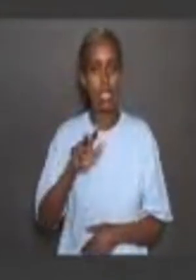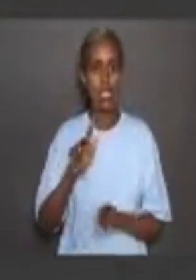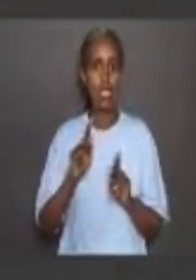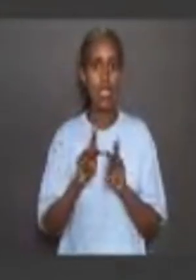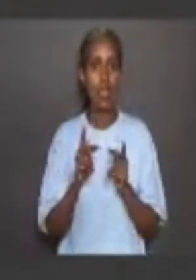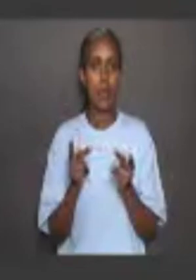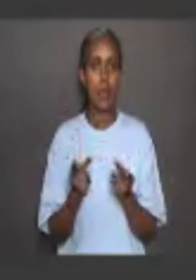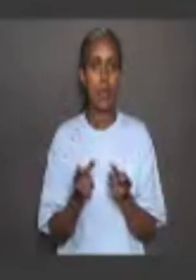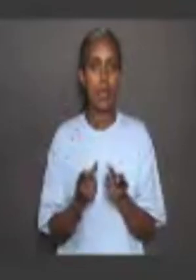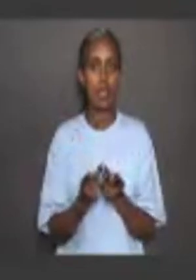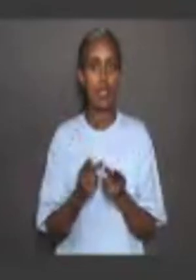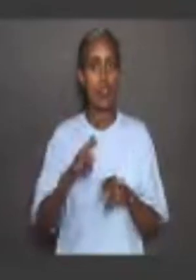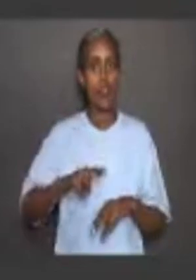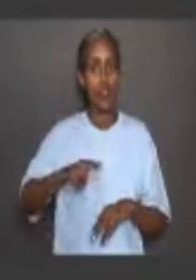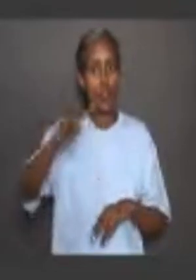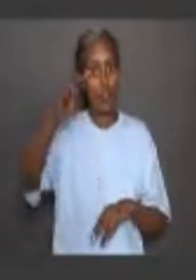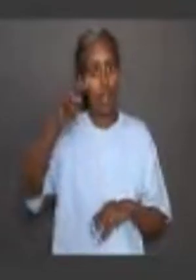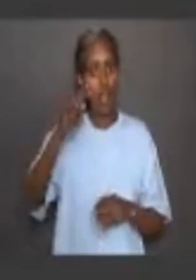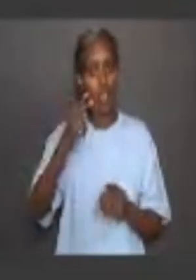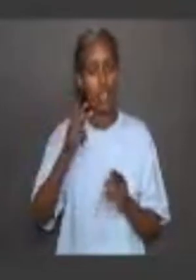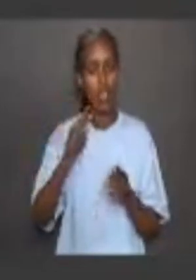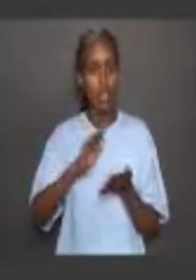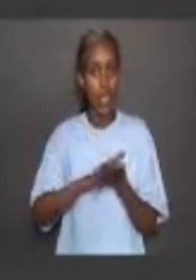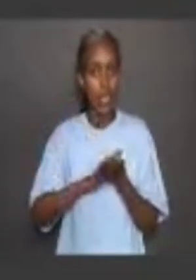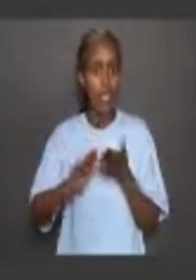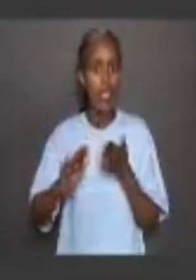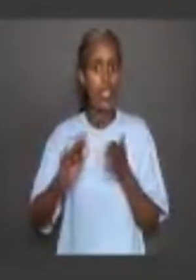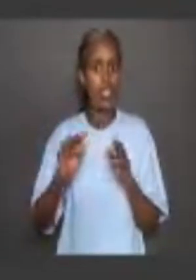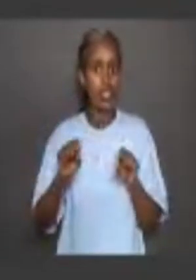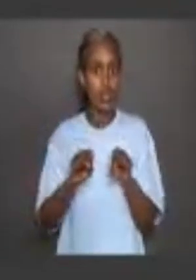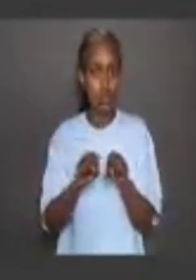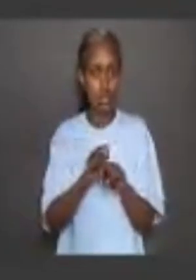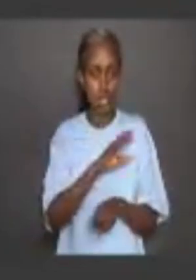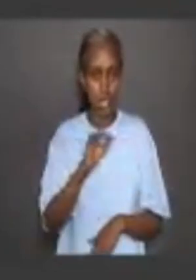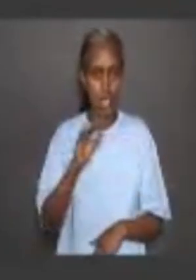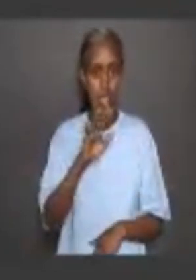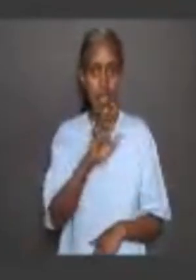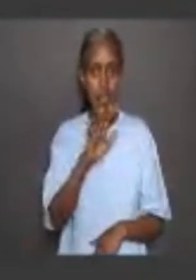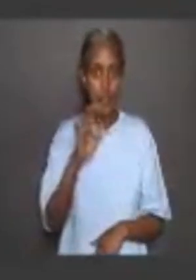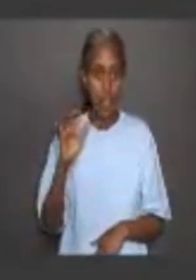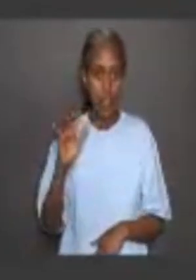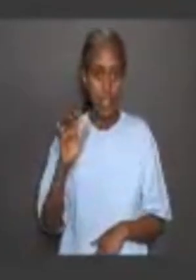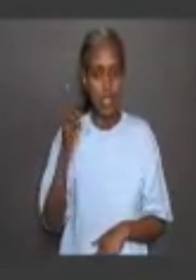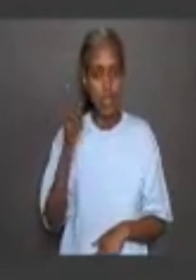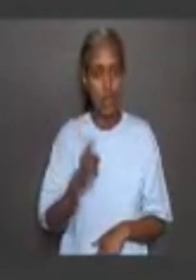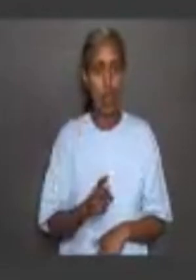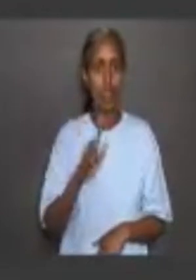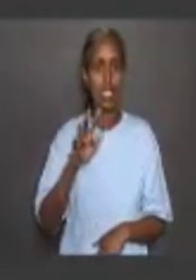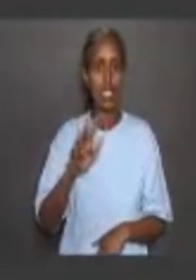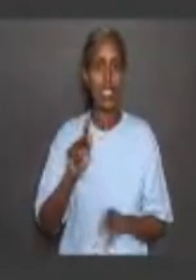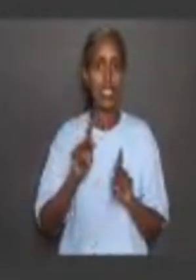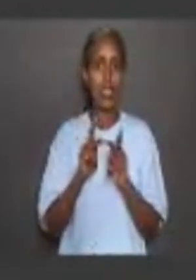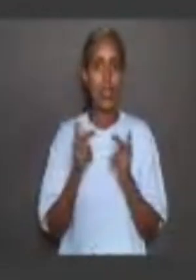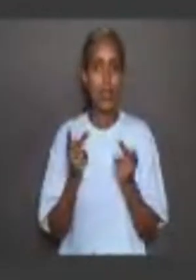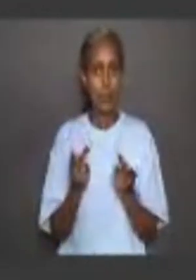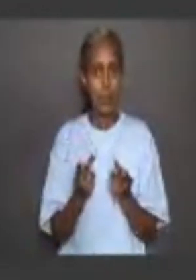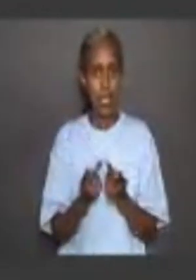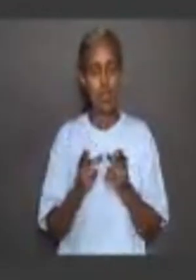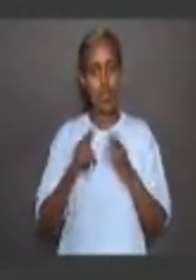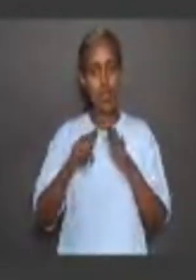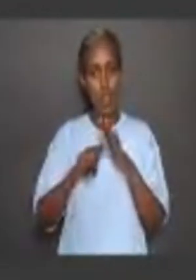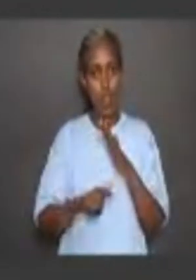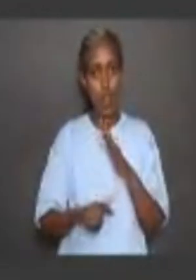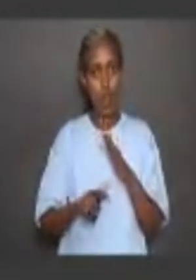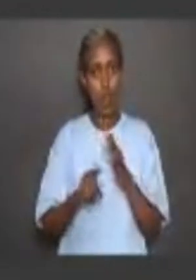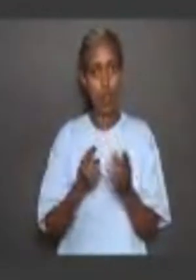over 3 pairs of high-grade shoes and 500 over 3